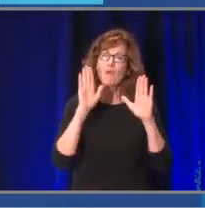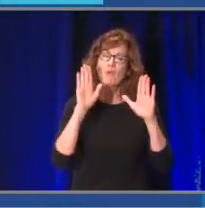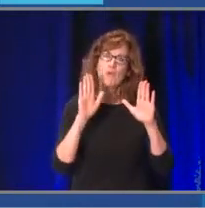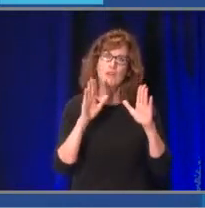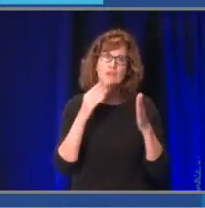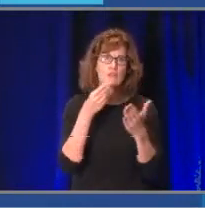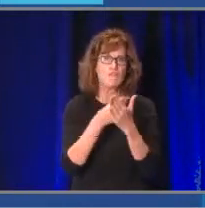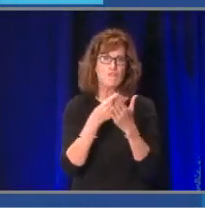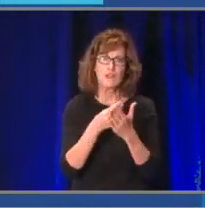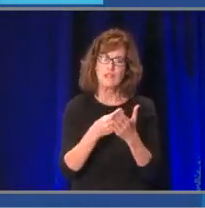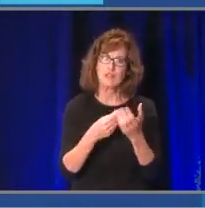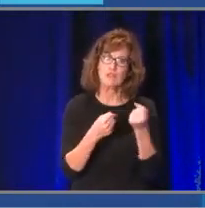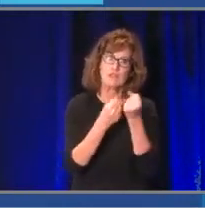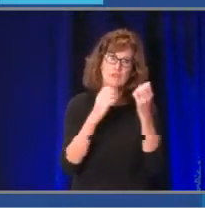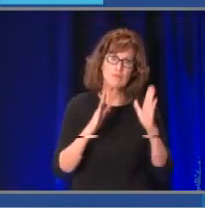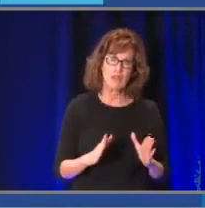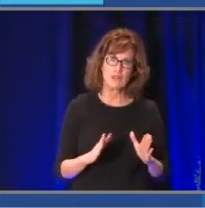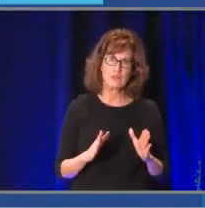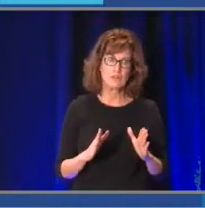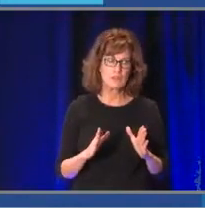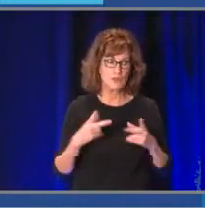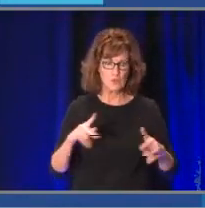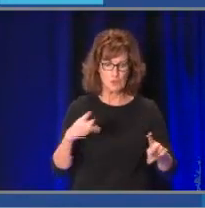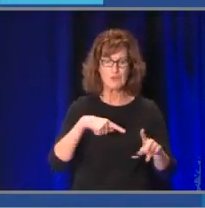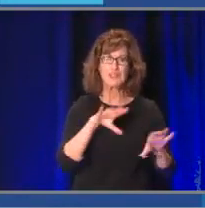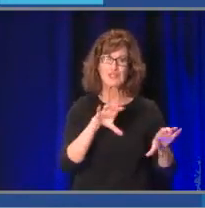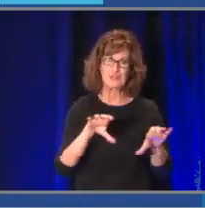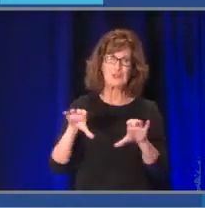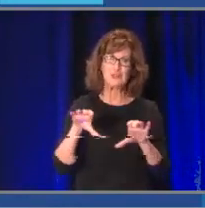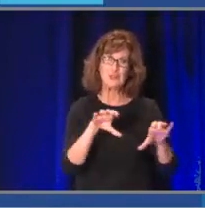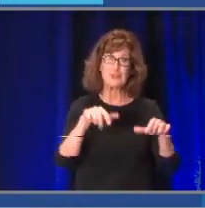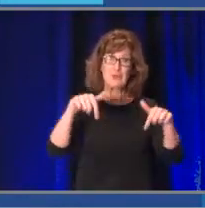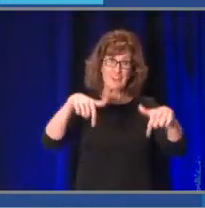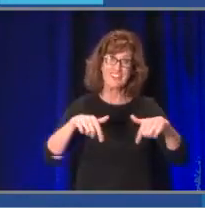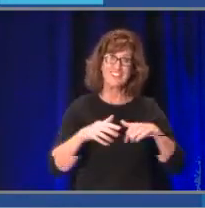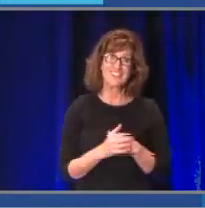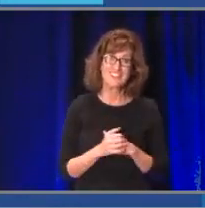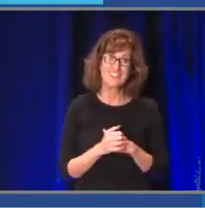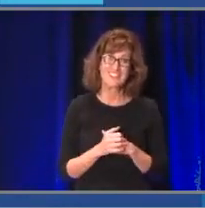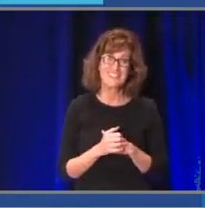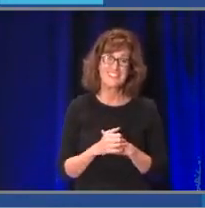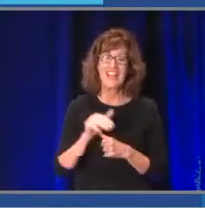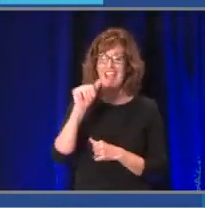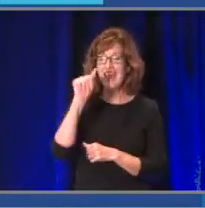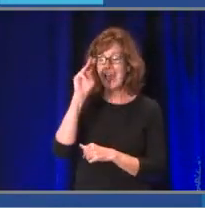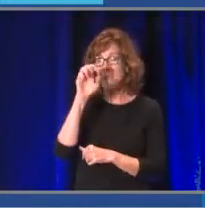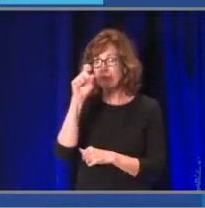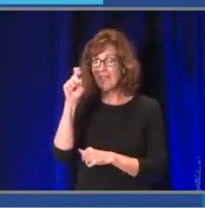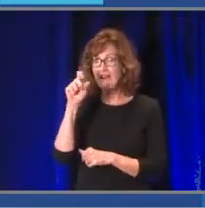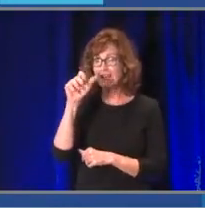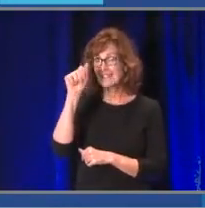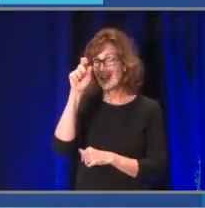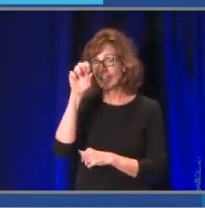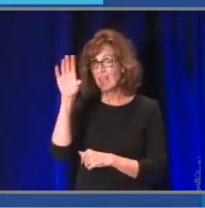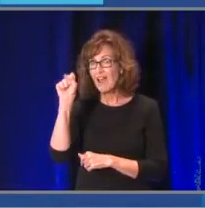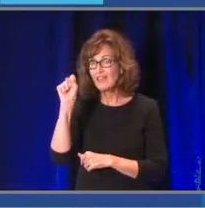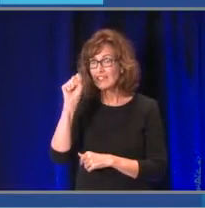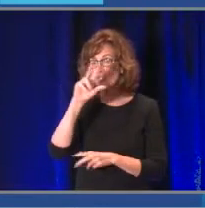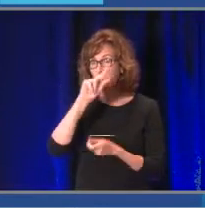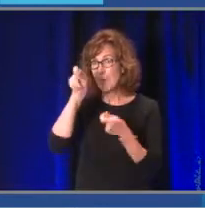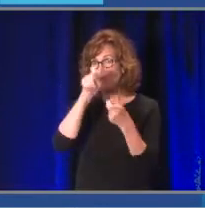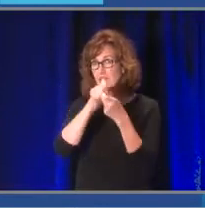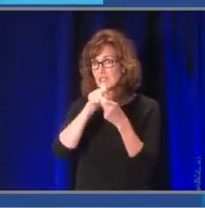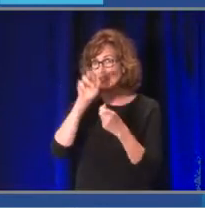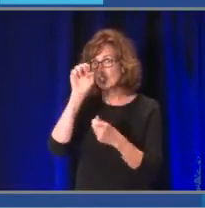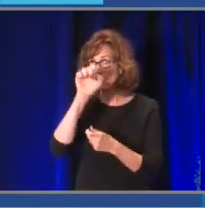to occur and these 2 seminars to be possible. Amniax, Axonics, Precision Surgical, and